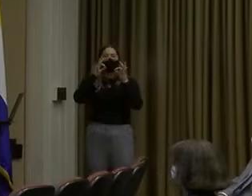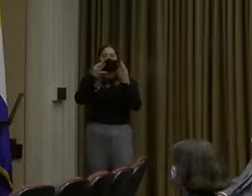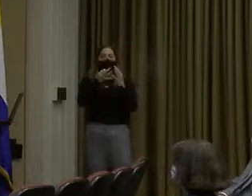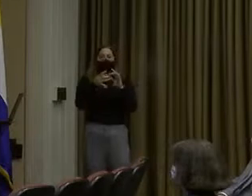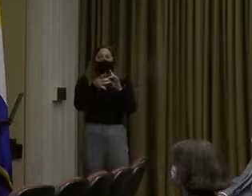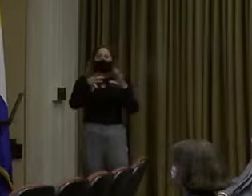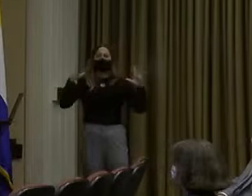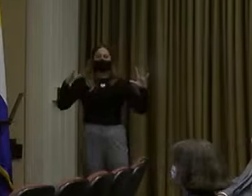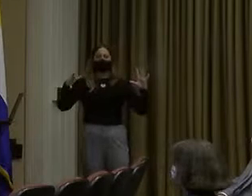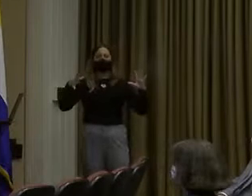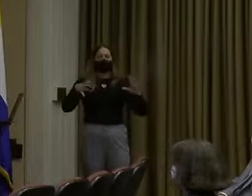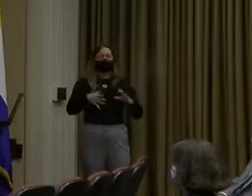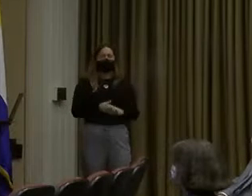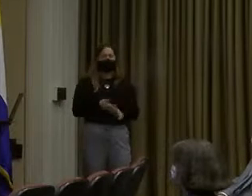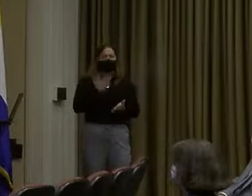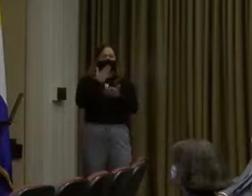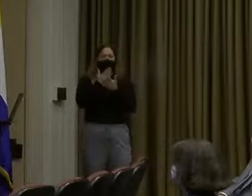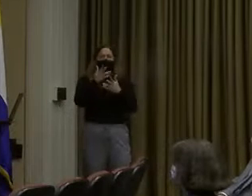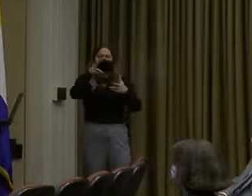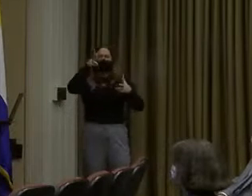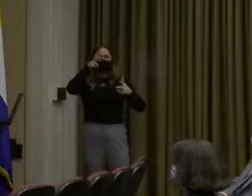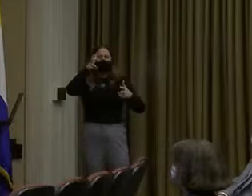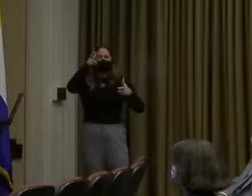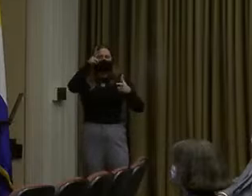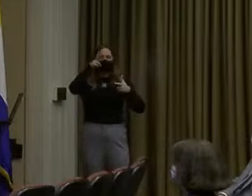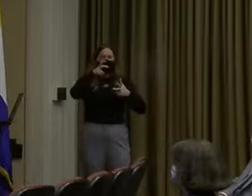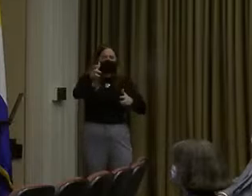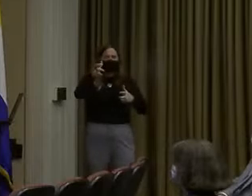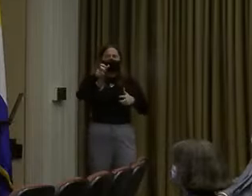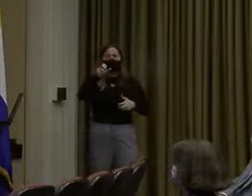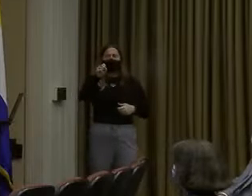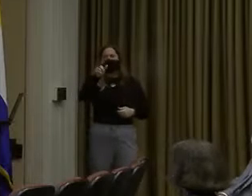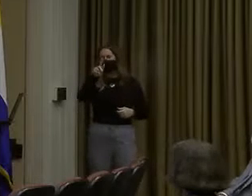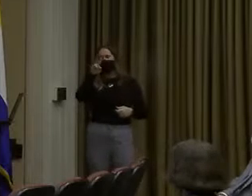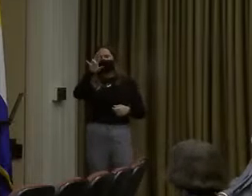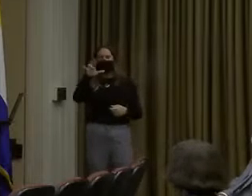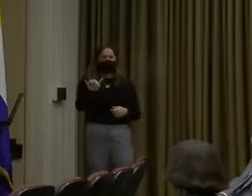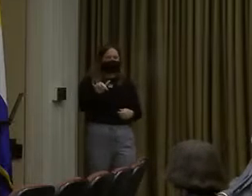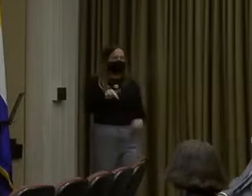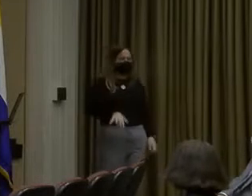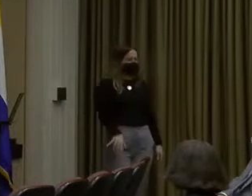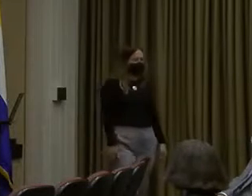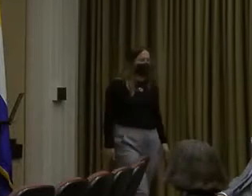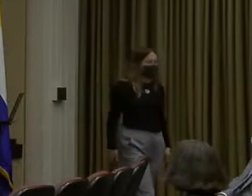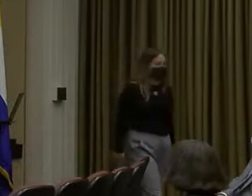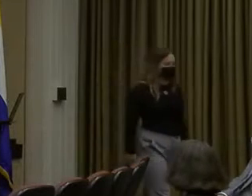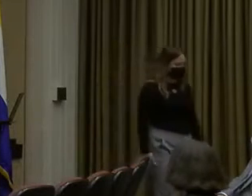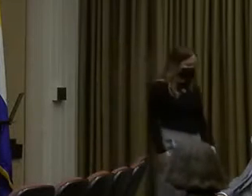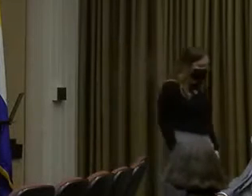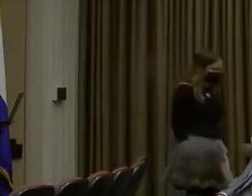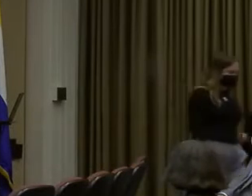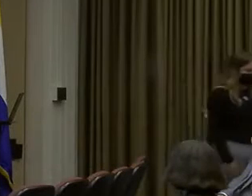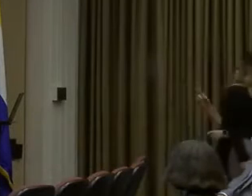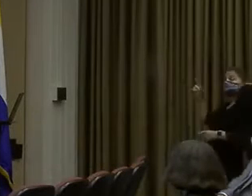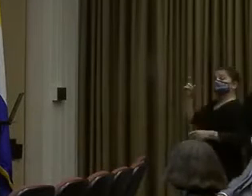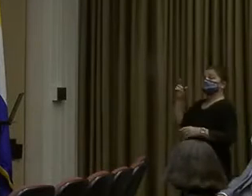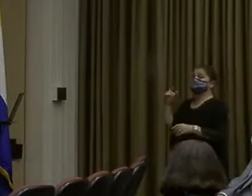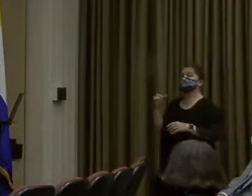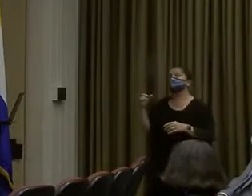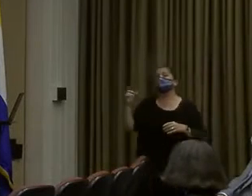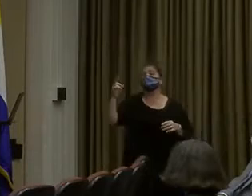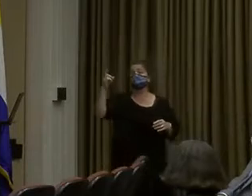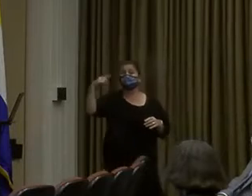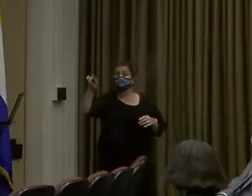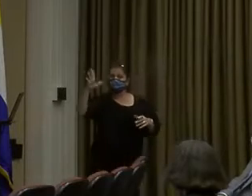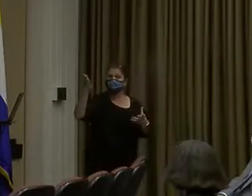families, to stop this evil institution of slavery. They also advocated in there for access to medical